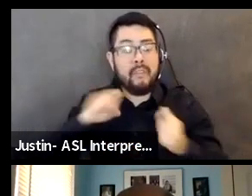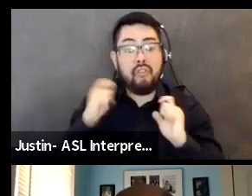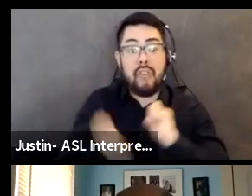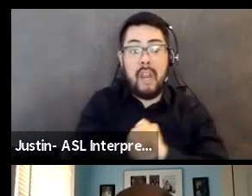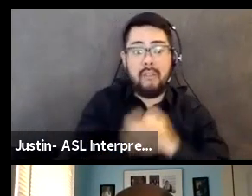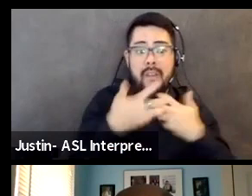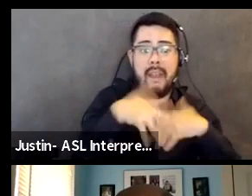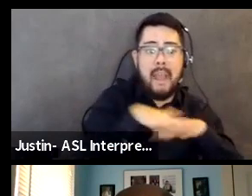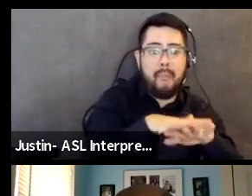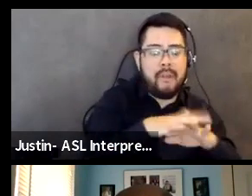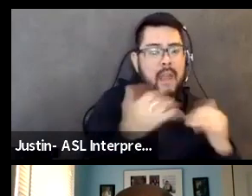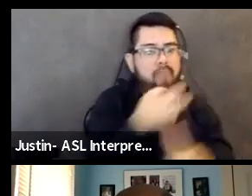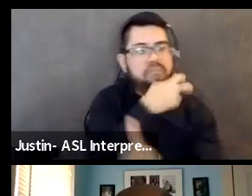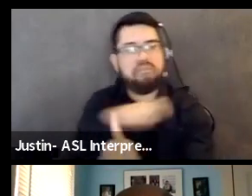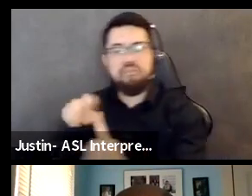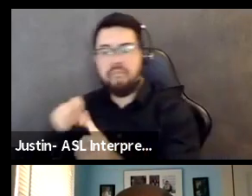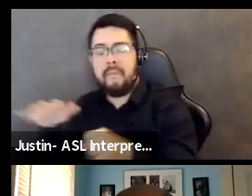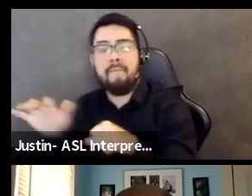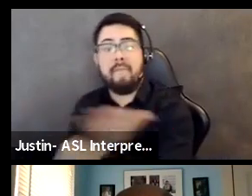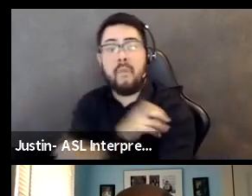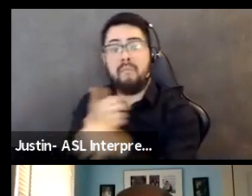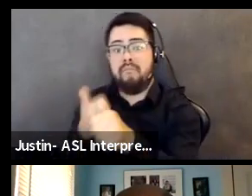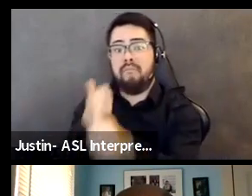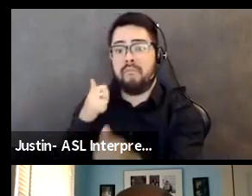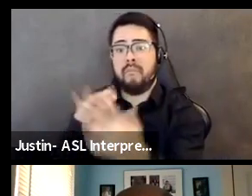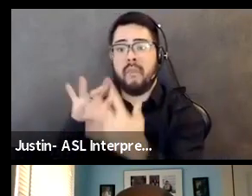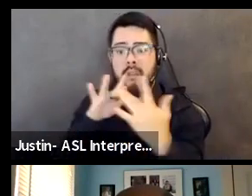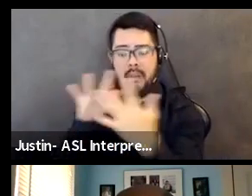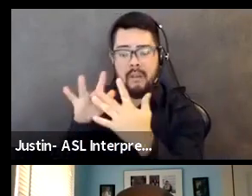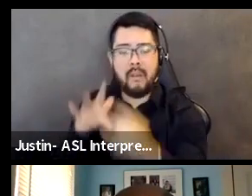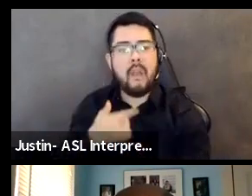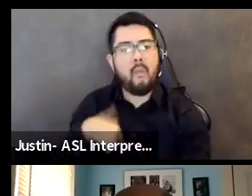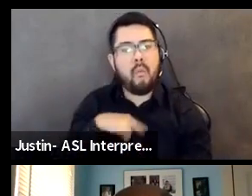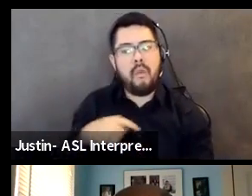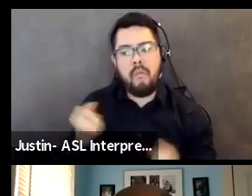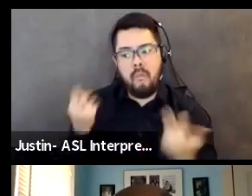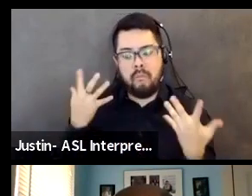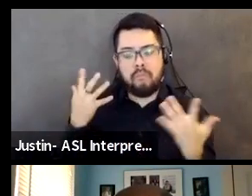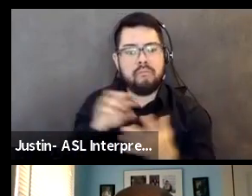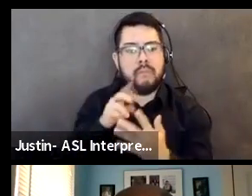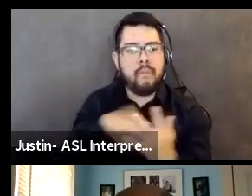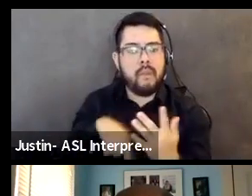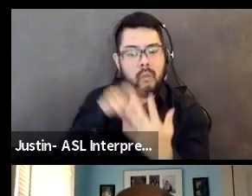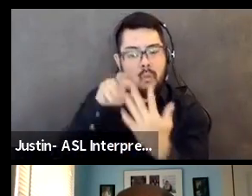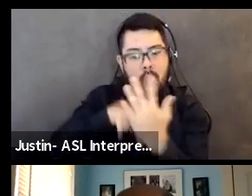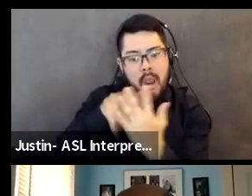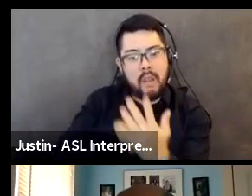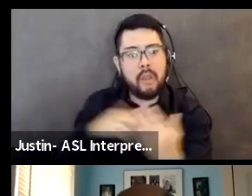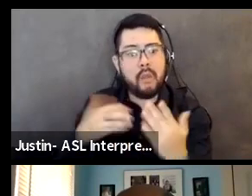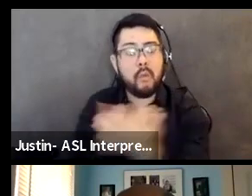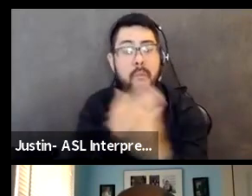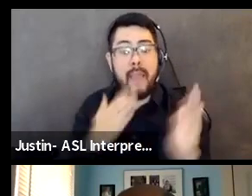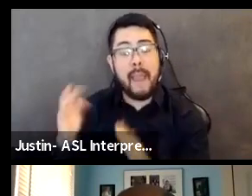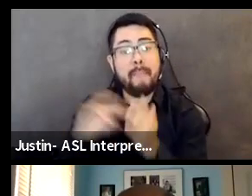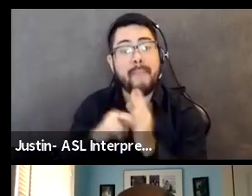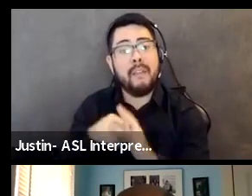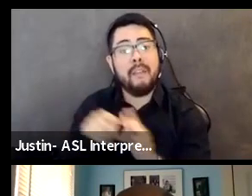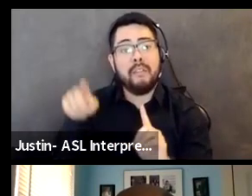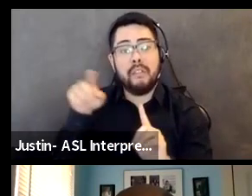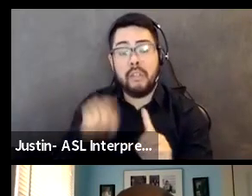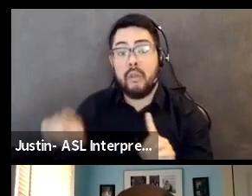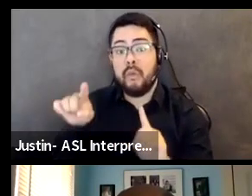complete remote many of us in the community read the reopening plan and it is obvious that tps administration did what is